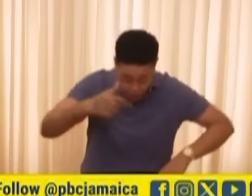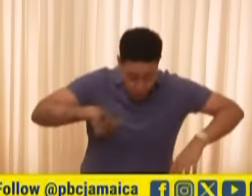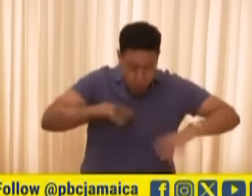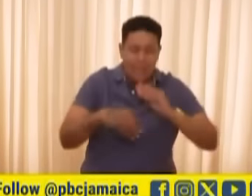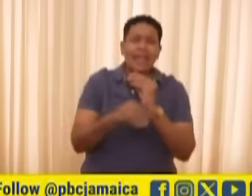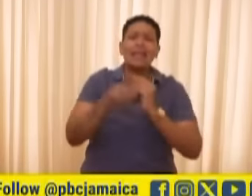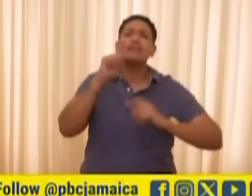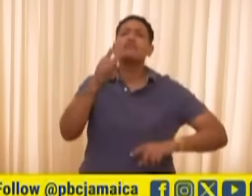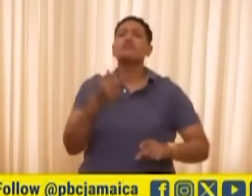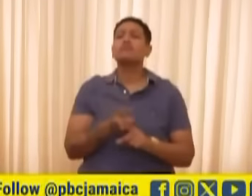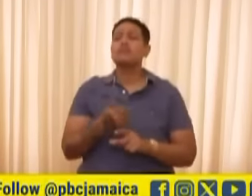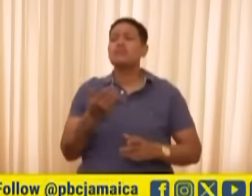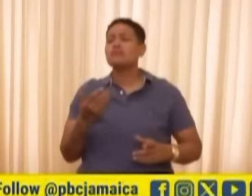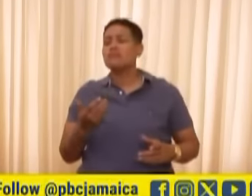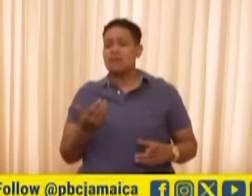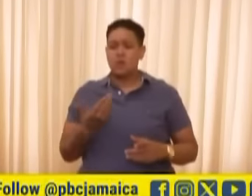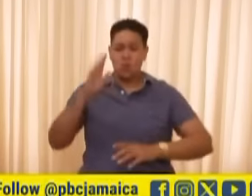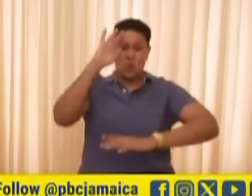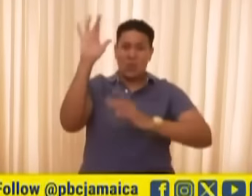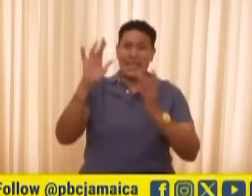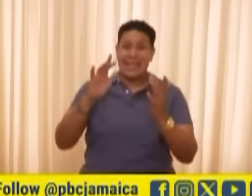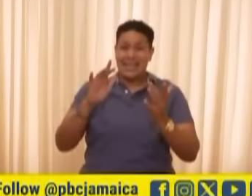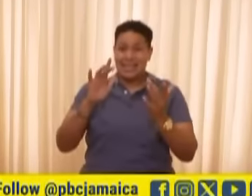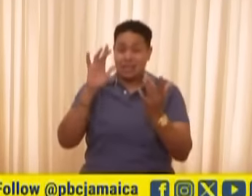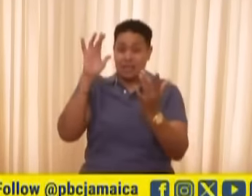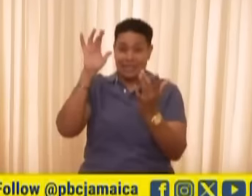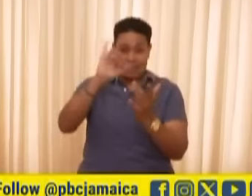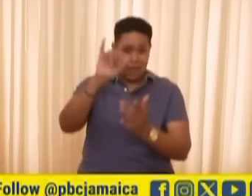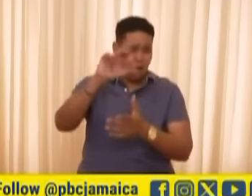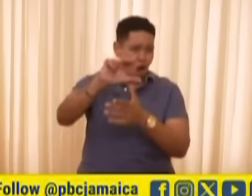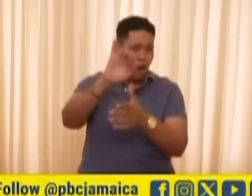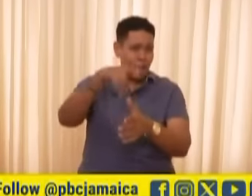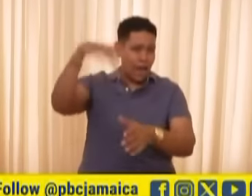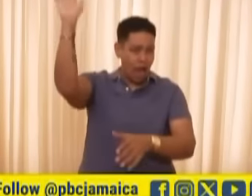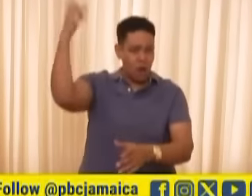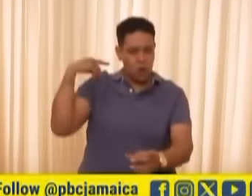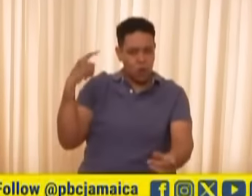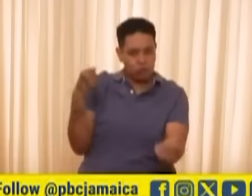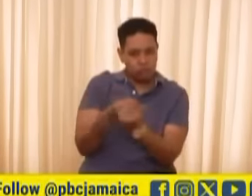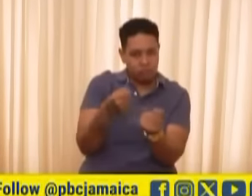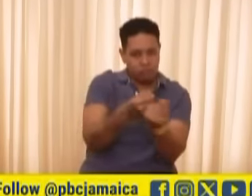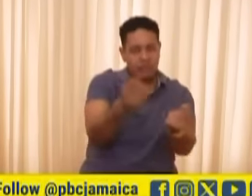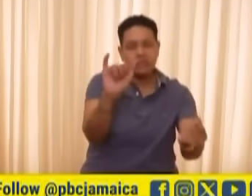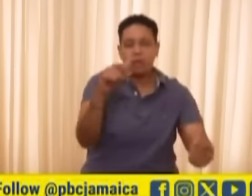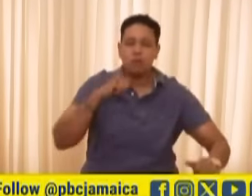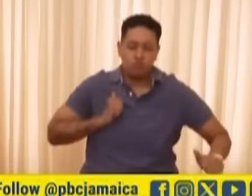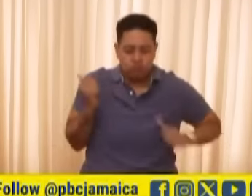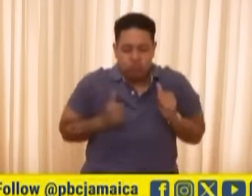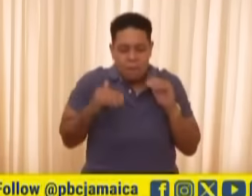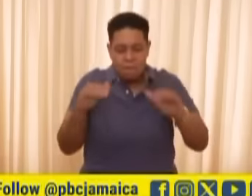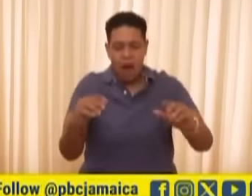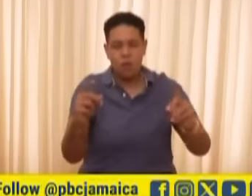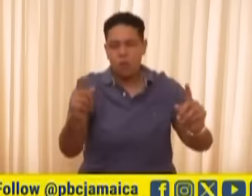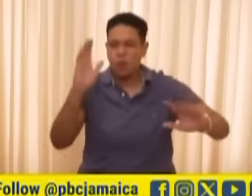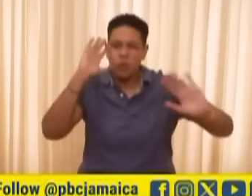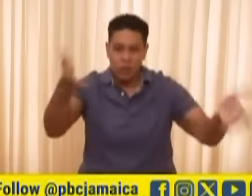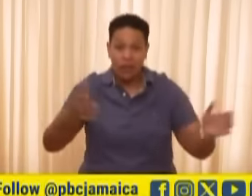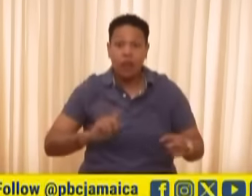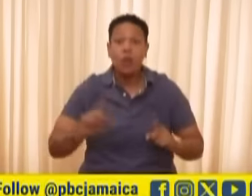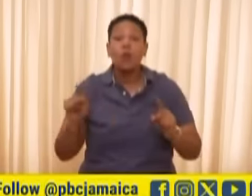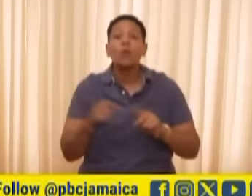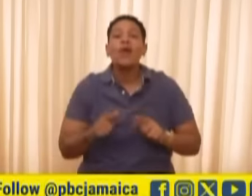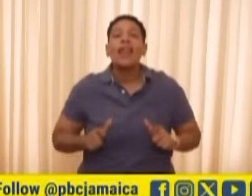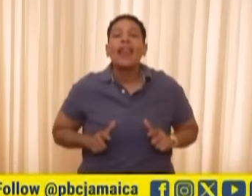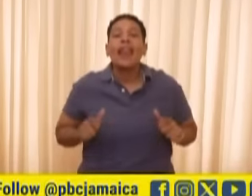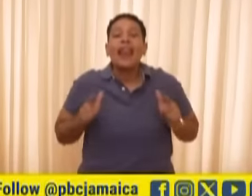are nimble enough to get to you quickly so that we can rebound in a robust fashion. Once there is life,